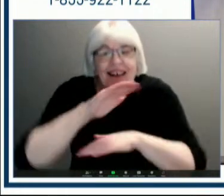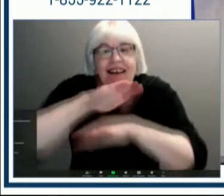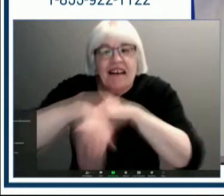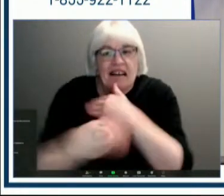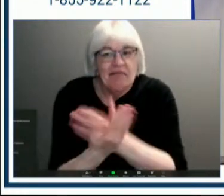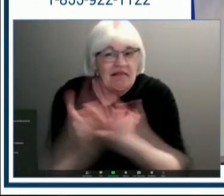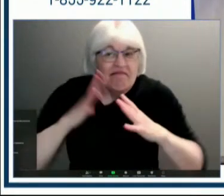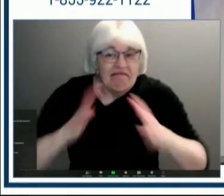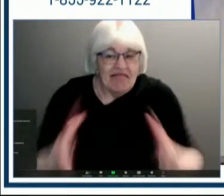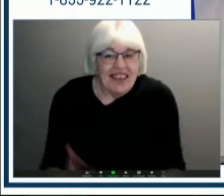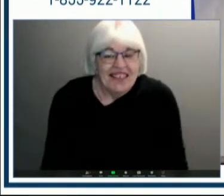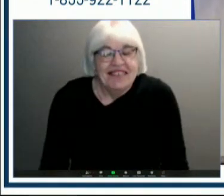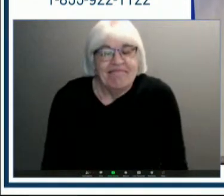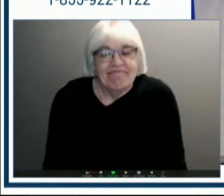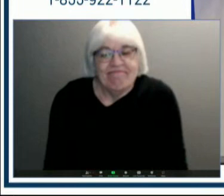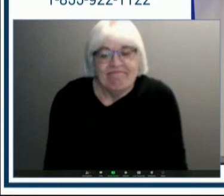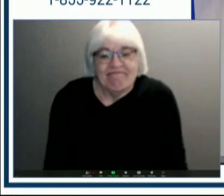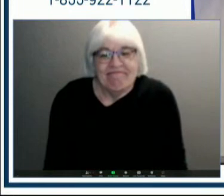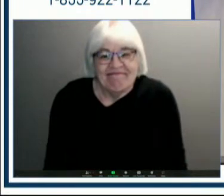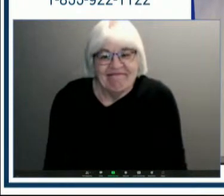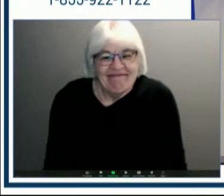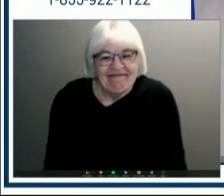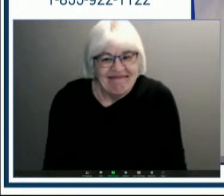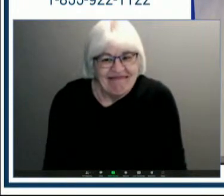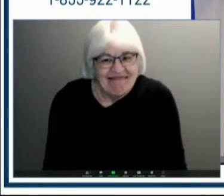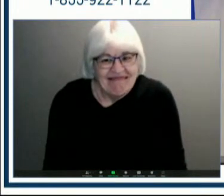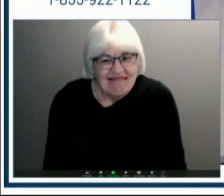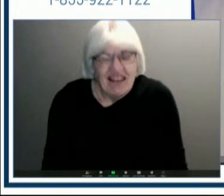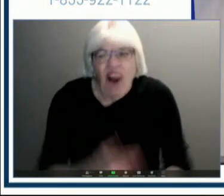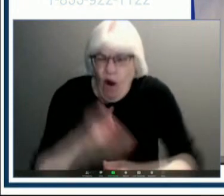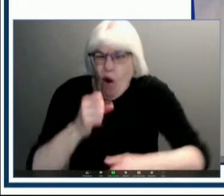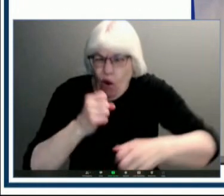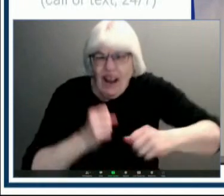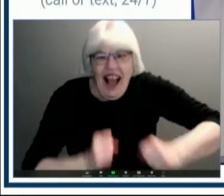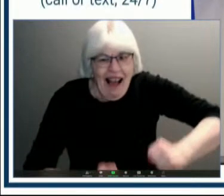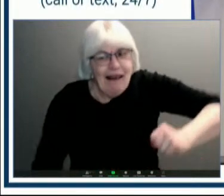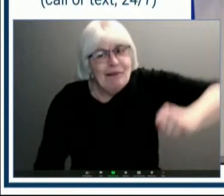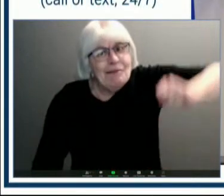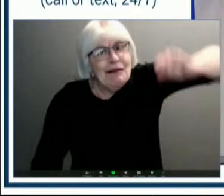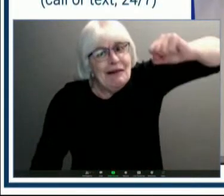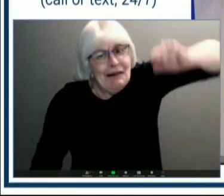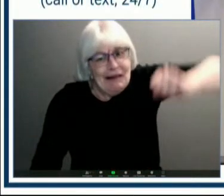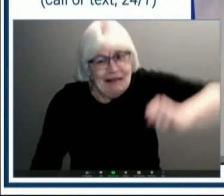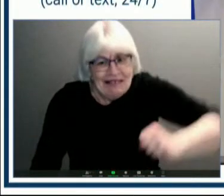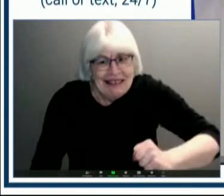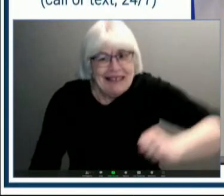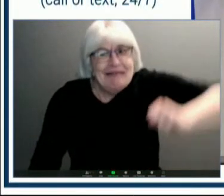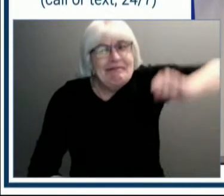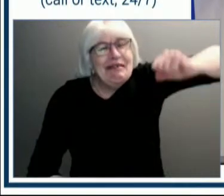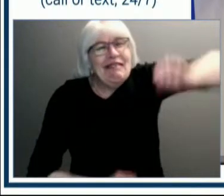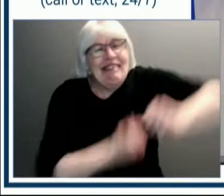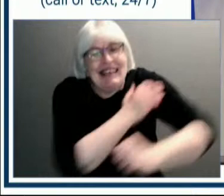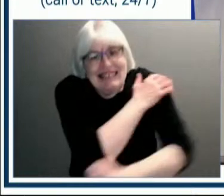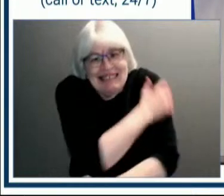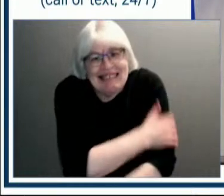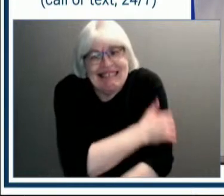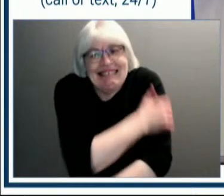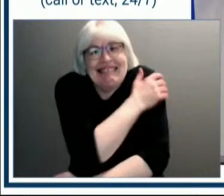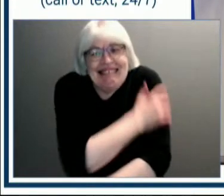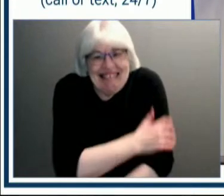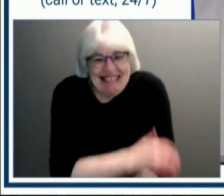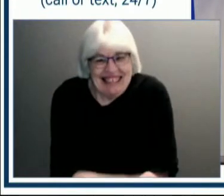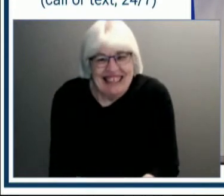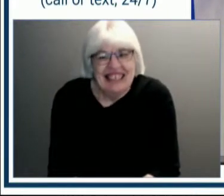in progress. Hopefully a week from now we'll have more clarity on that. And the fourth theme of concern that we heard